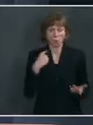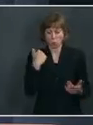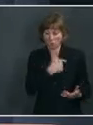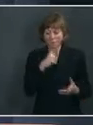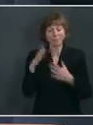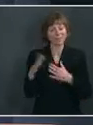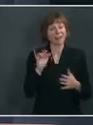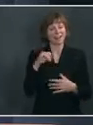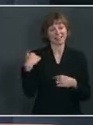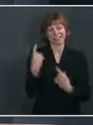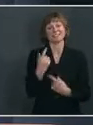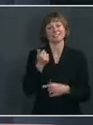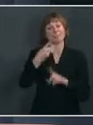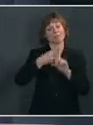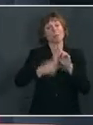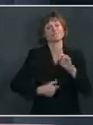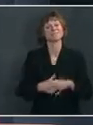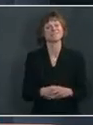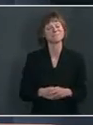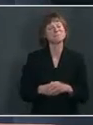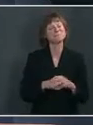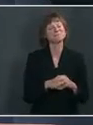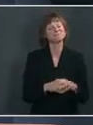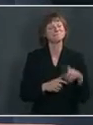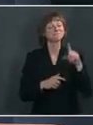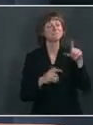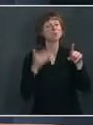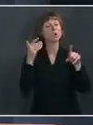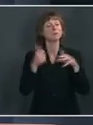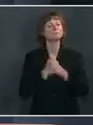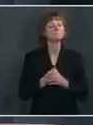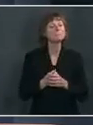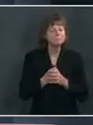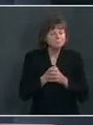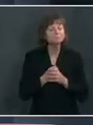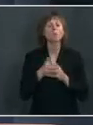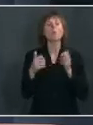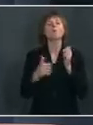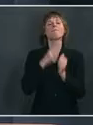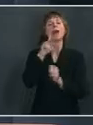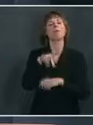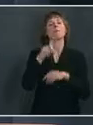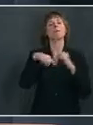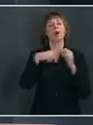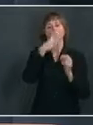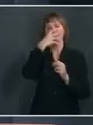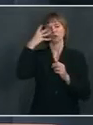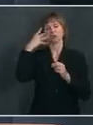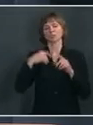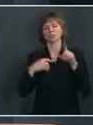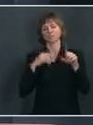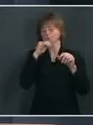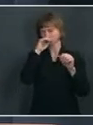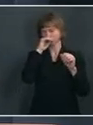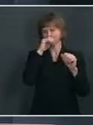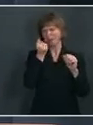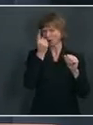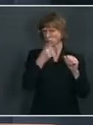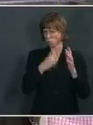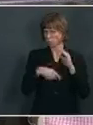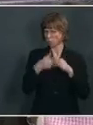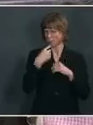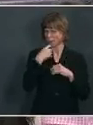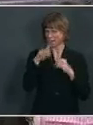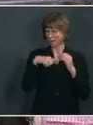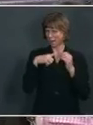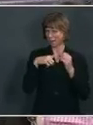course of the last several months. Go ahead. I'm following up on immigration. I understand what you're saying about the document